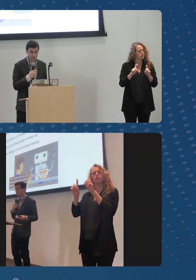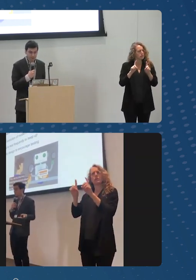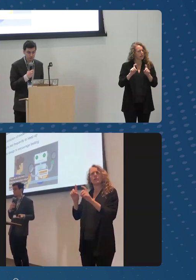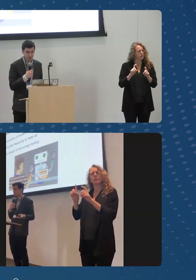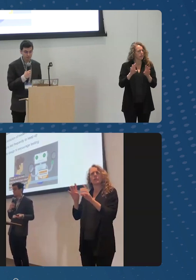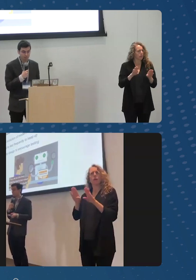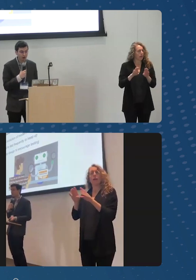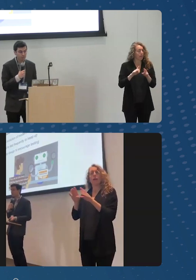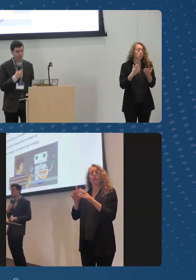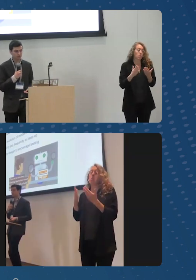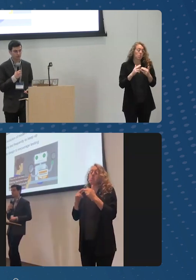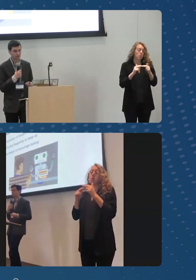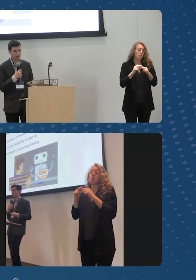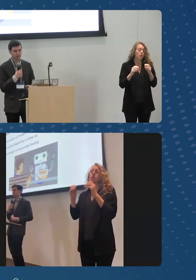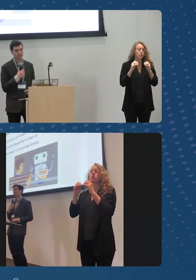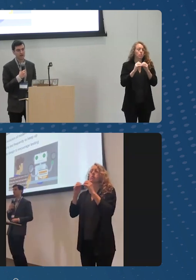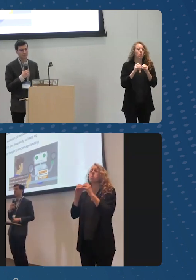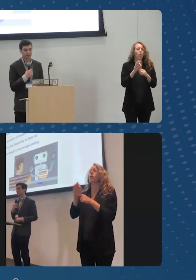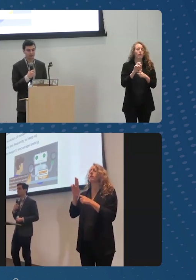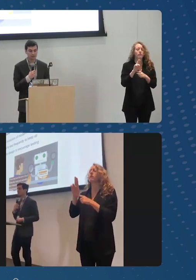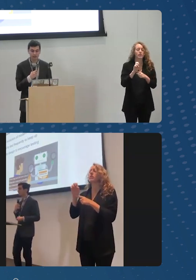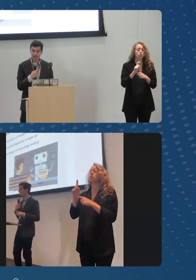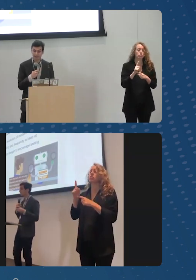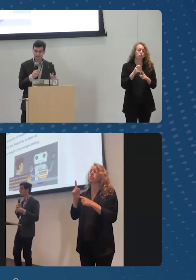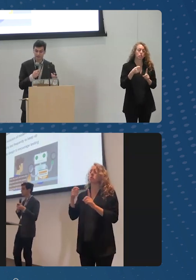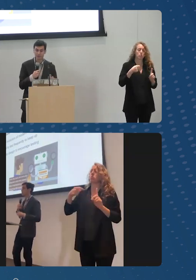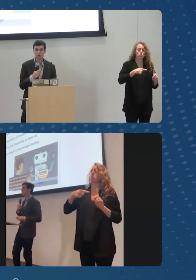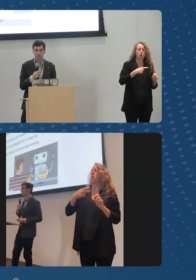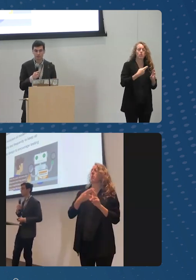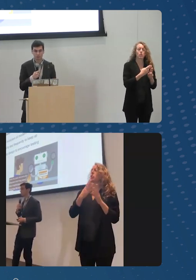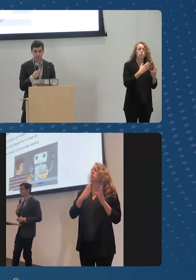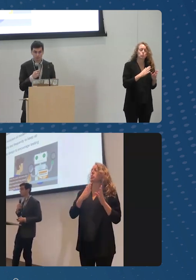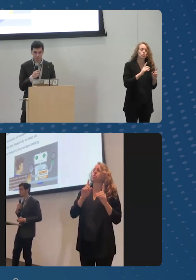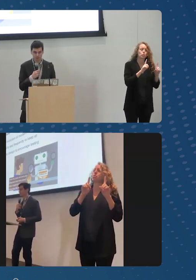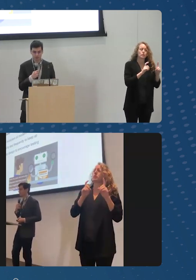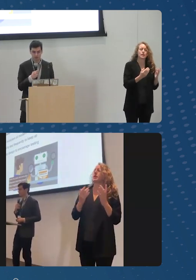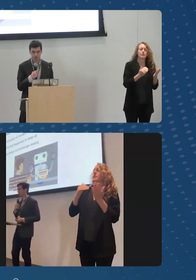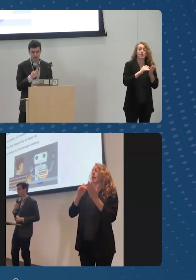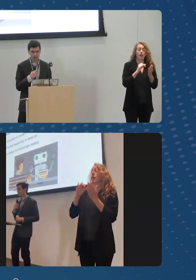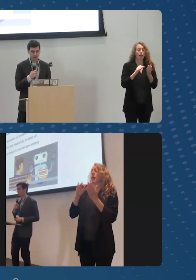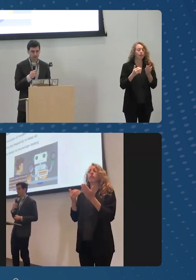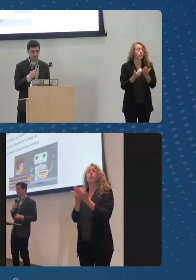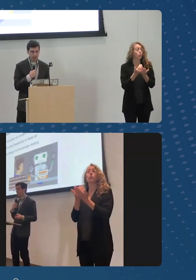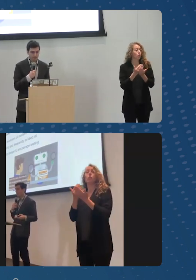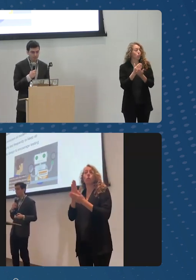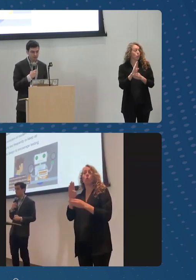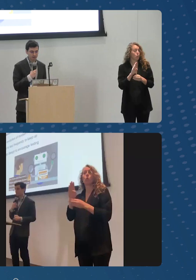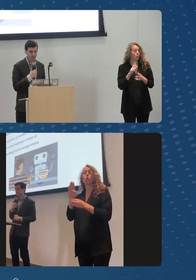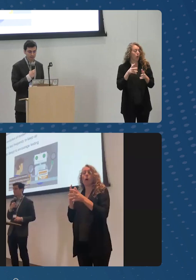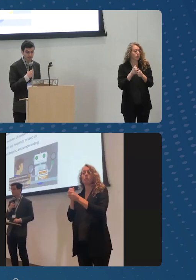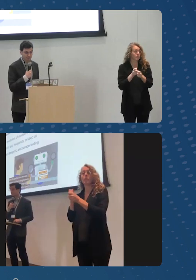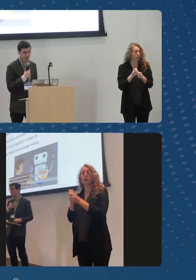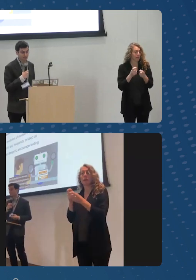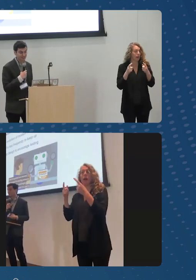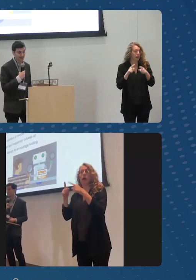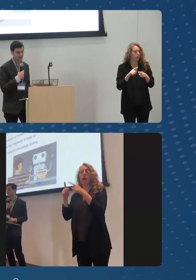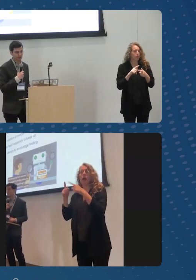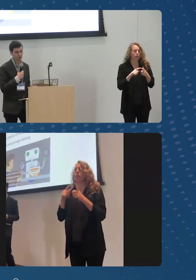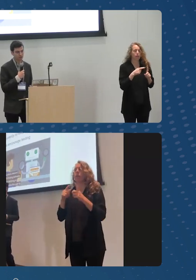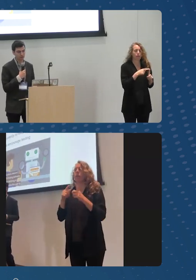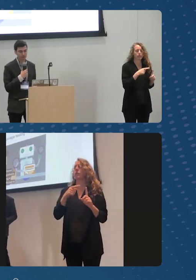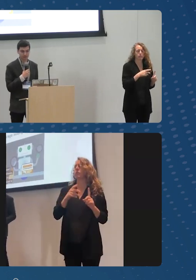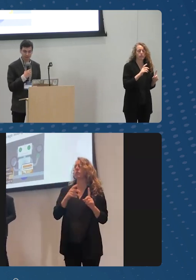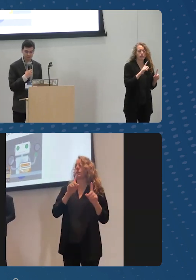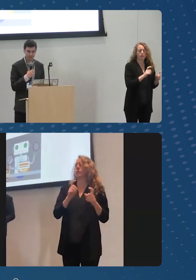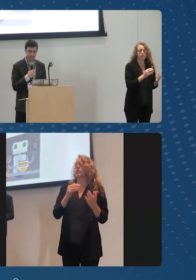building in features that prompt the user to test the app again if a new update was pushed. The app design itself can be